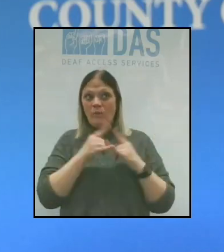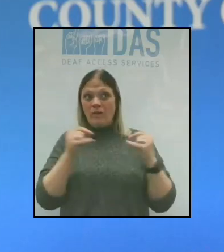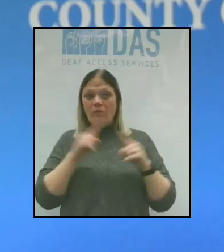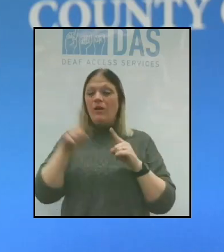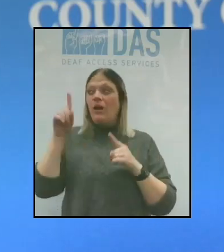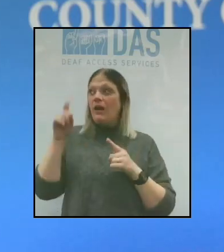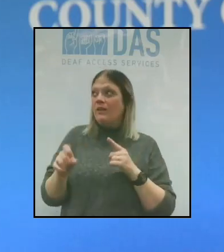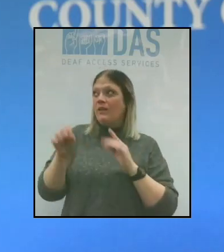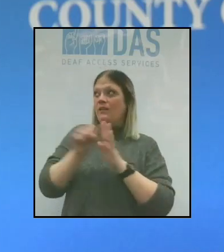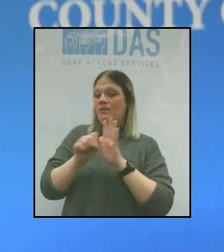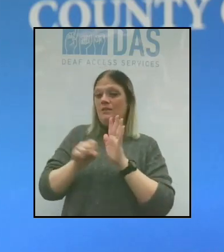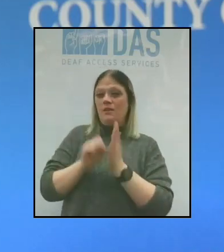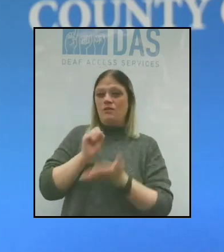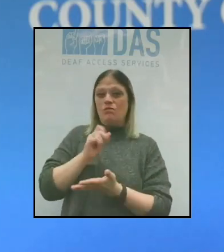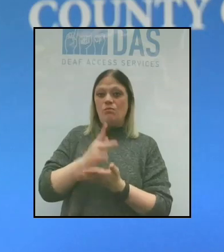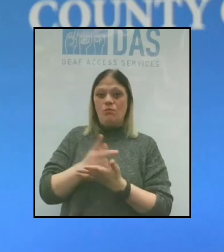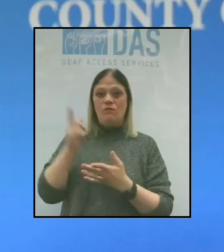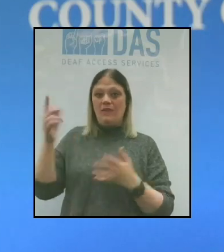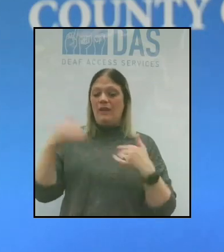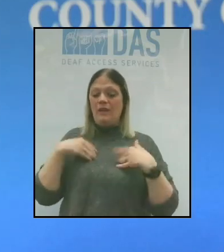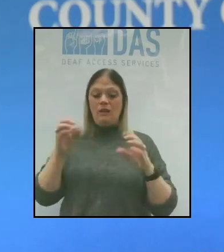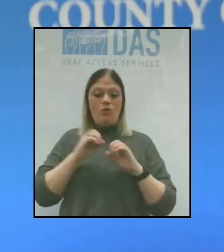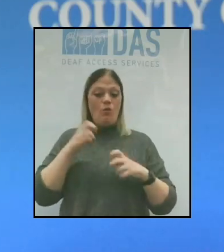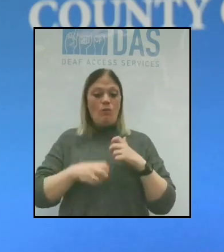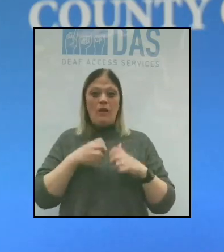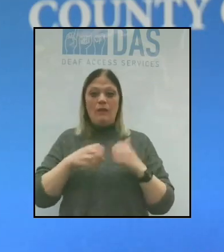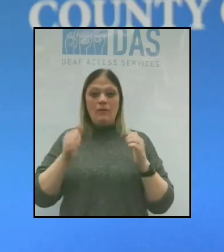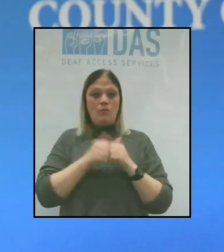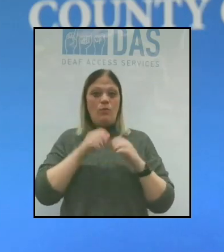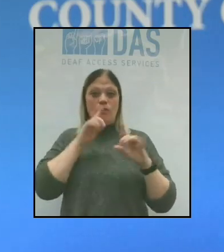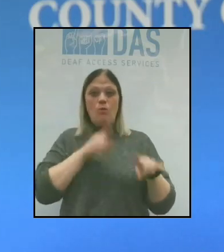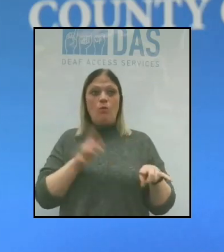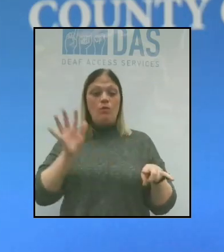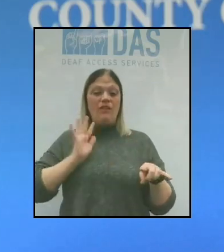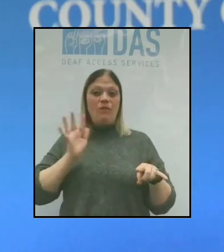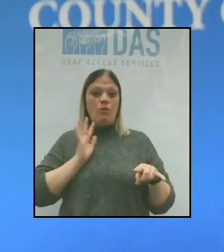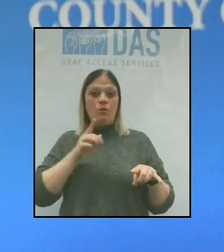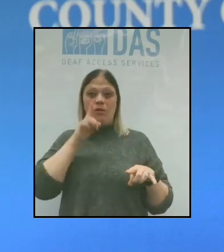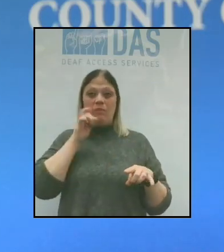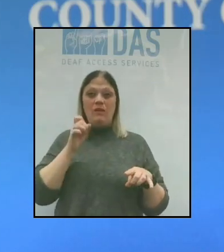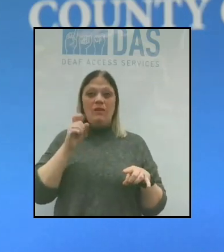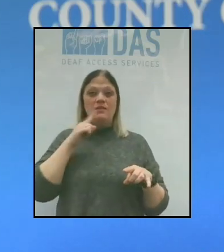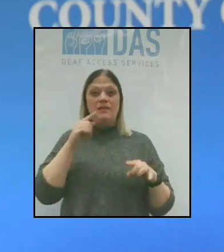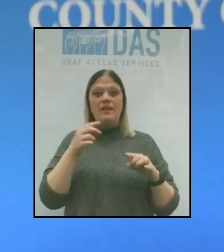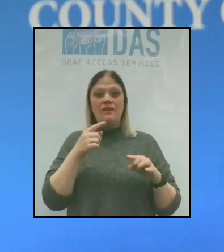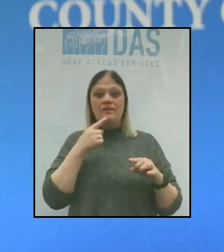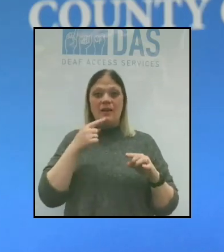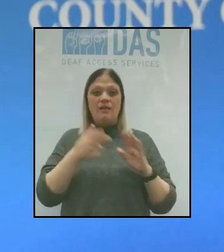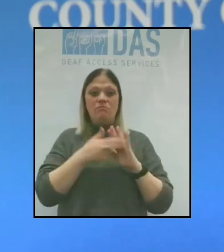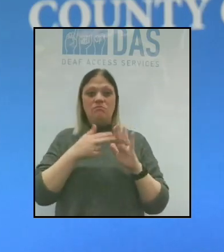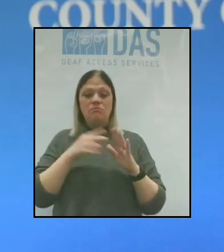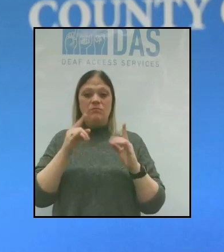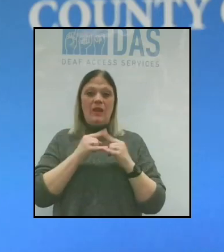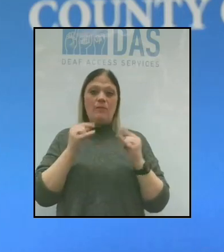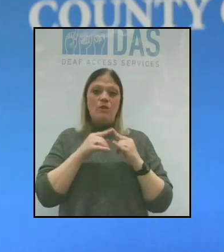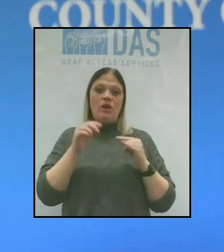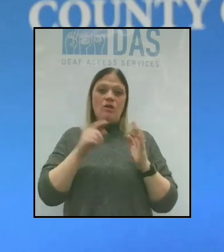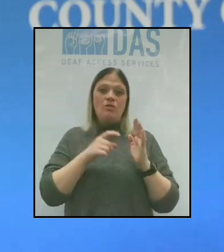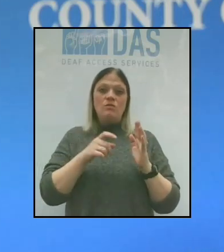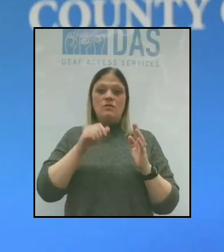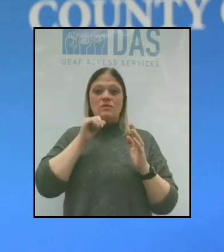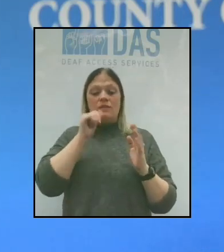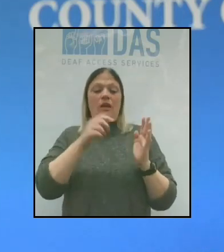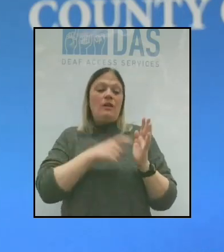from New York State to lift it. They had no problem with me with the order earlier because they had deemed campgrounds to be non-essential, so we're working